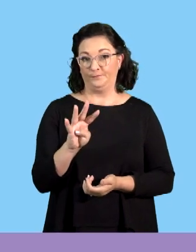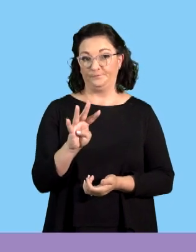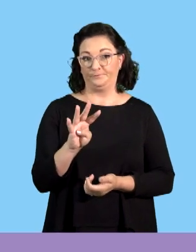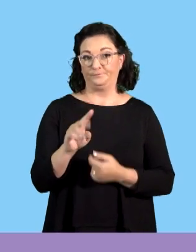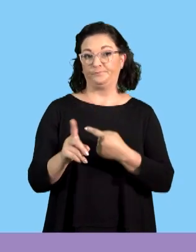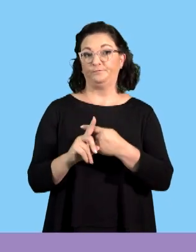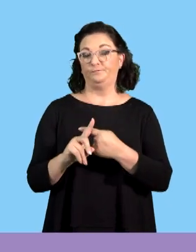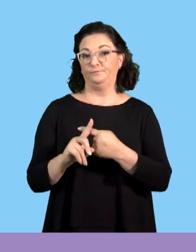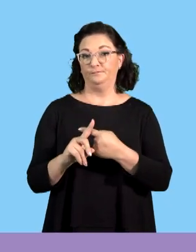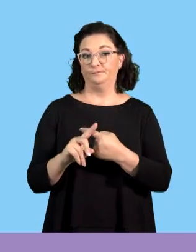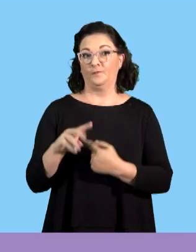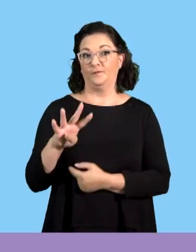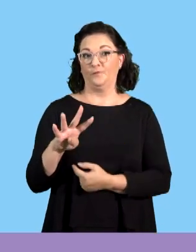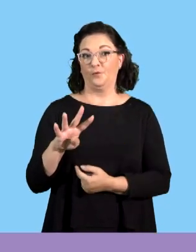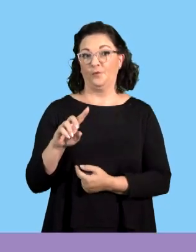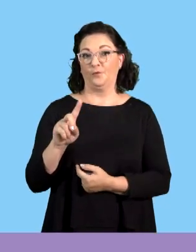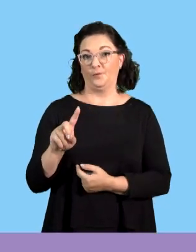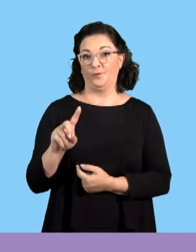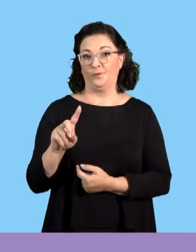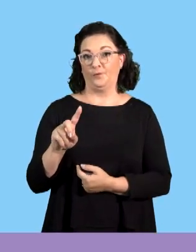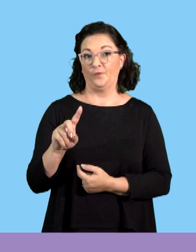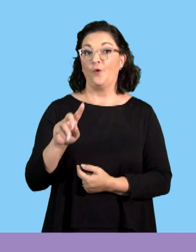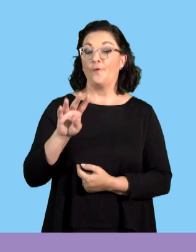2,304 plus